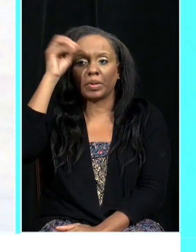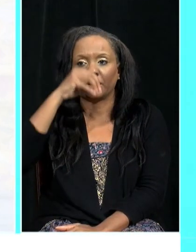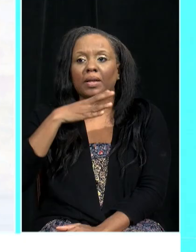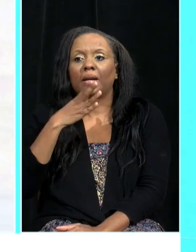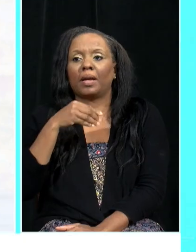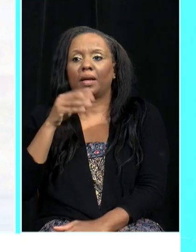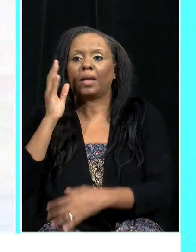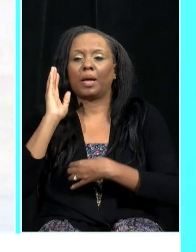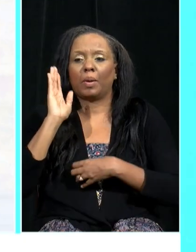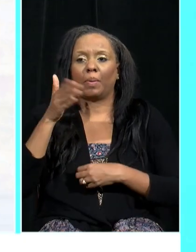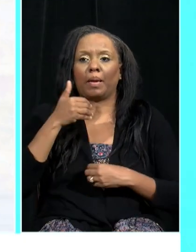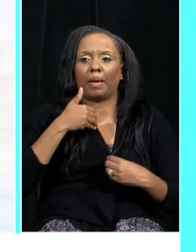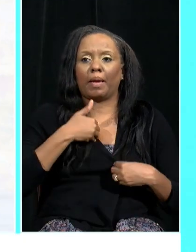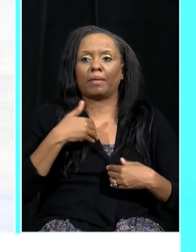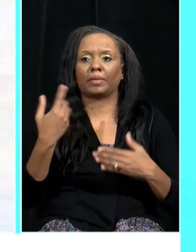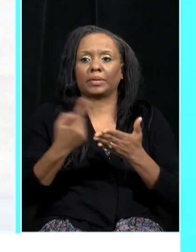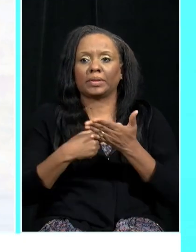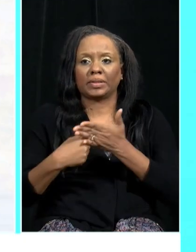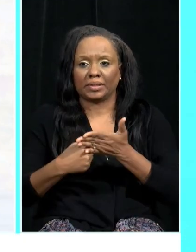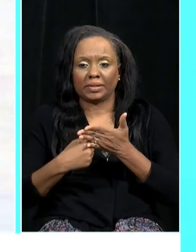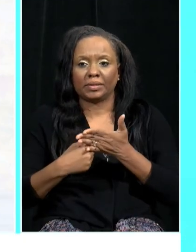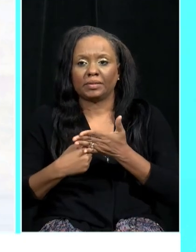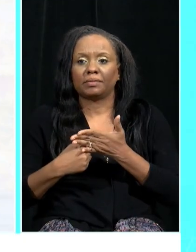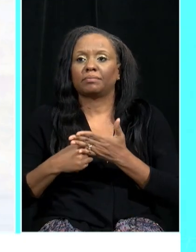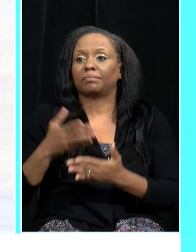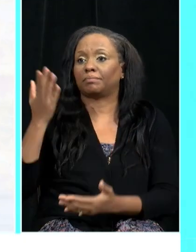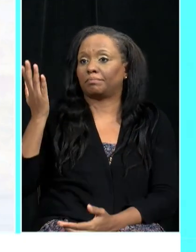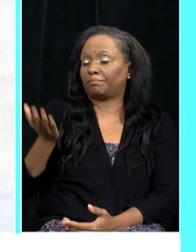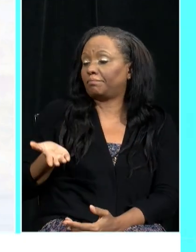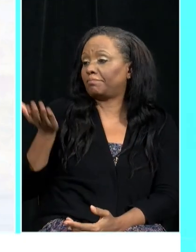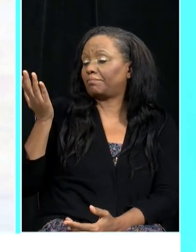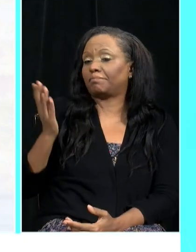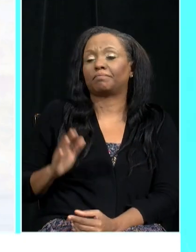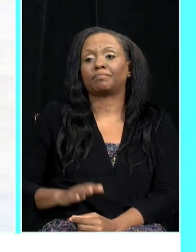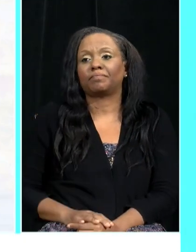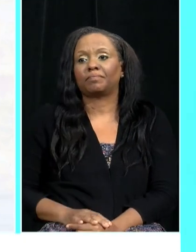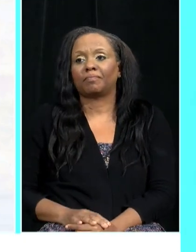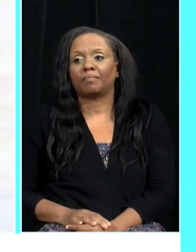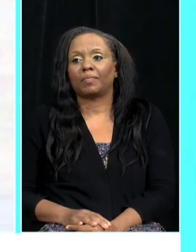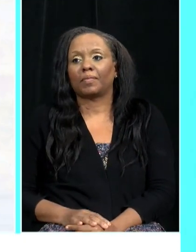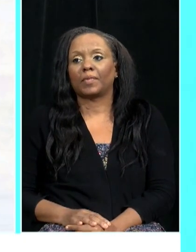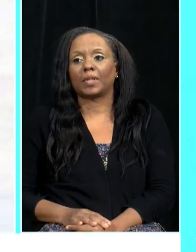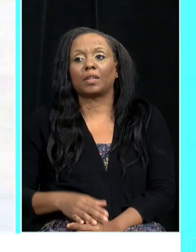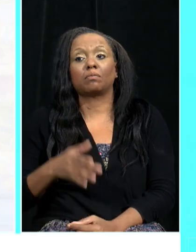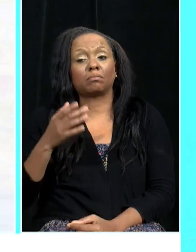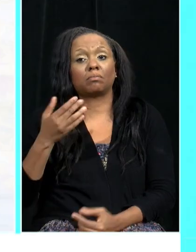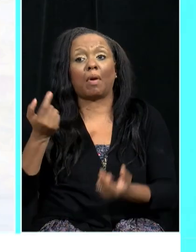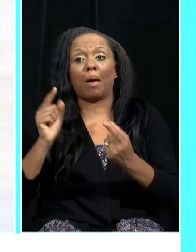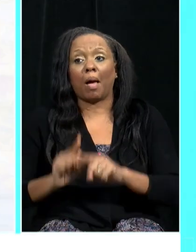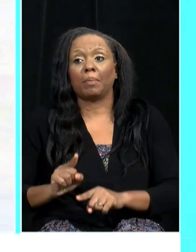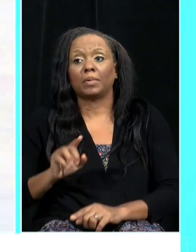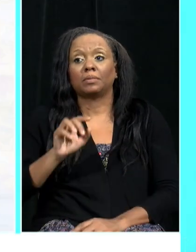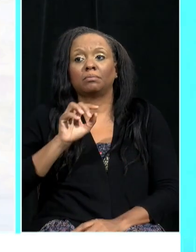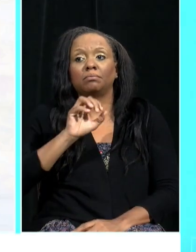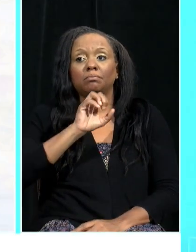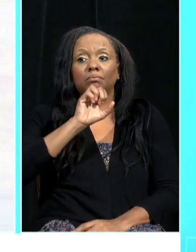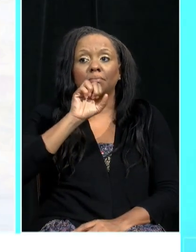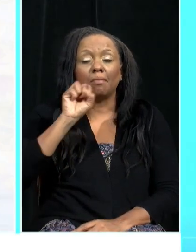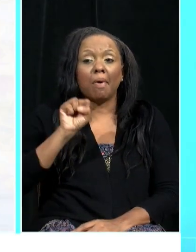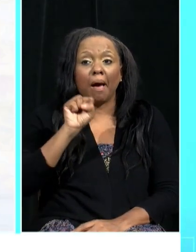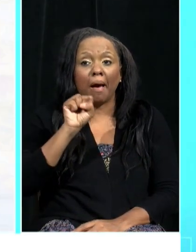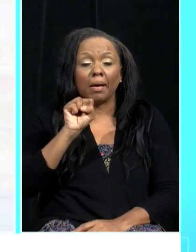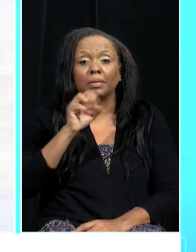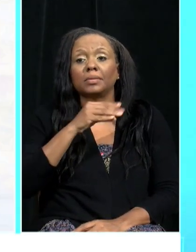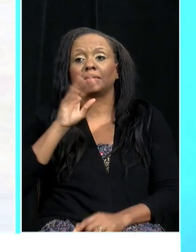a discussion coming up. It's called Polyspace. It's a last lap weekend double header with the